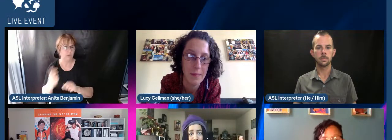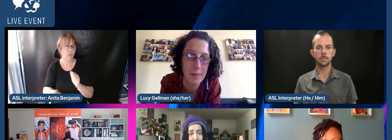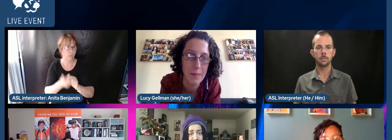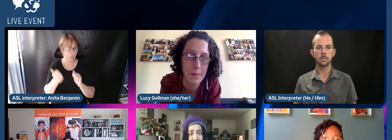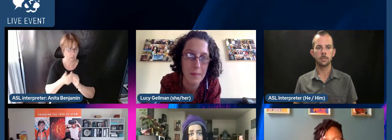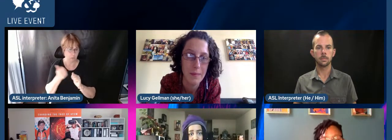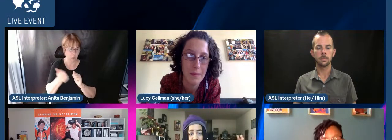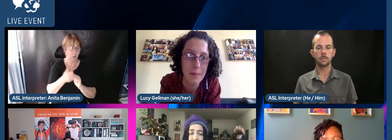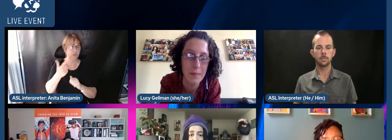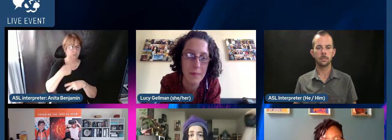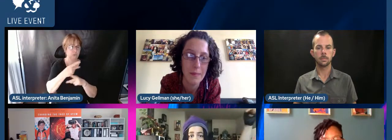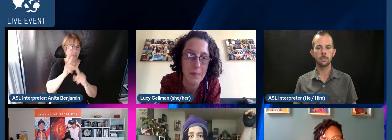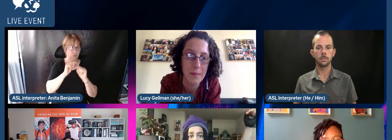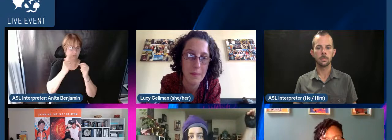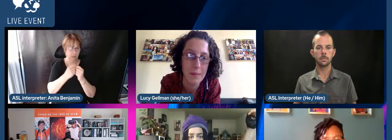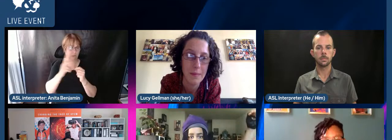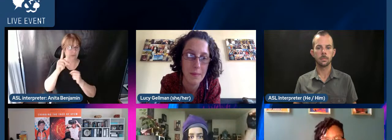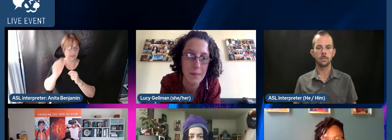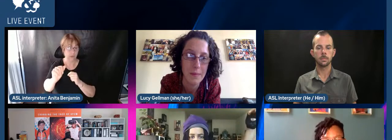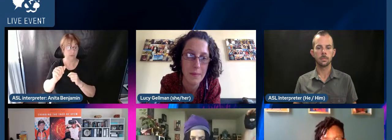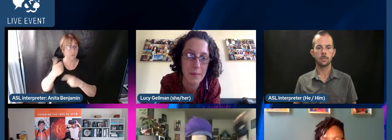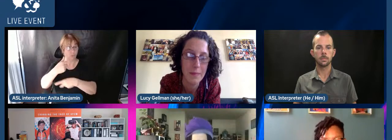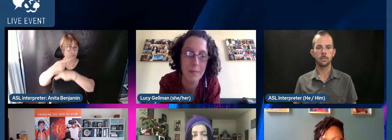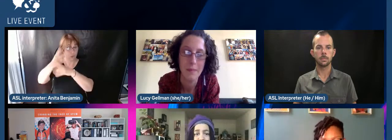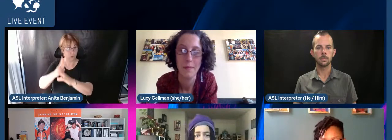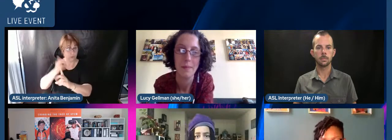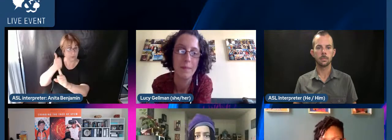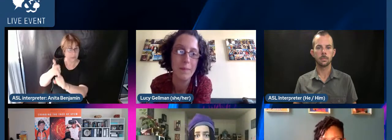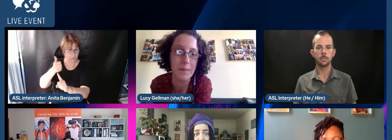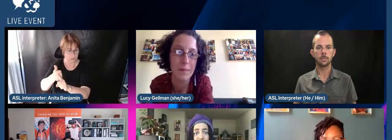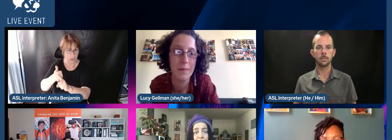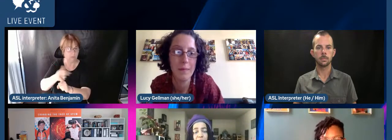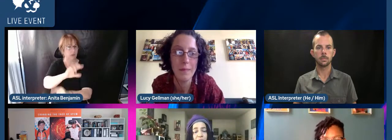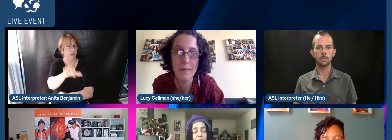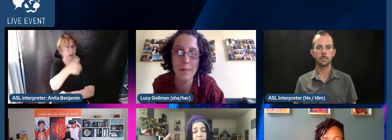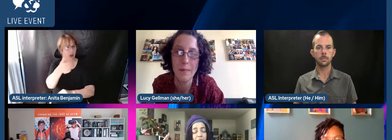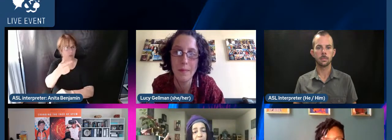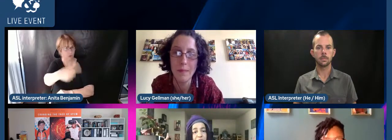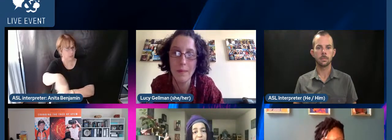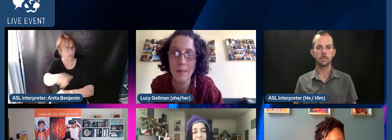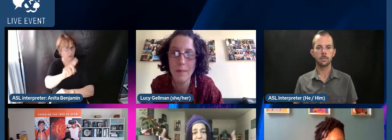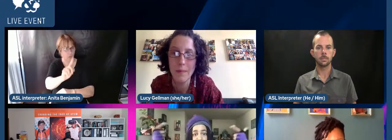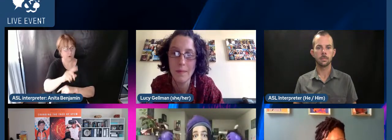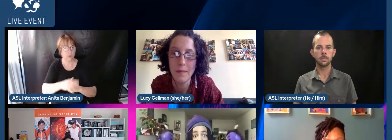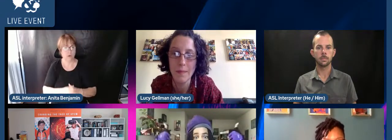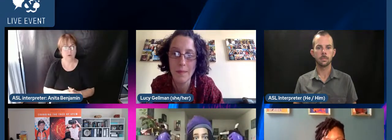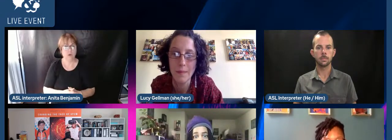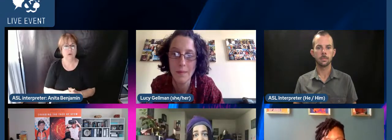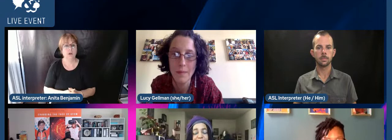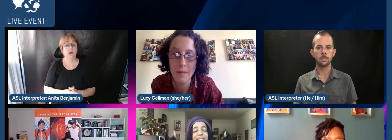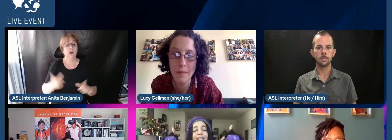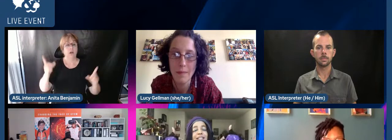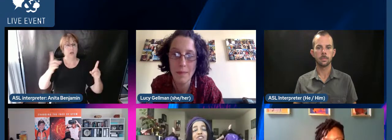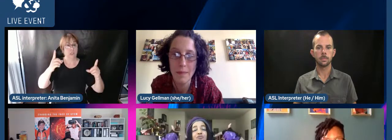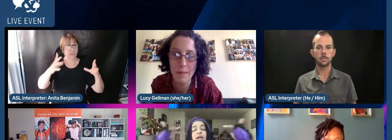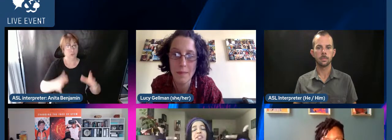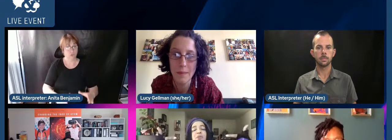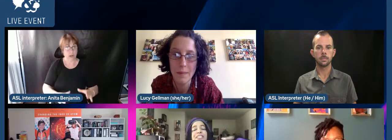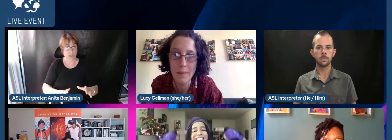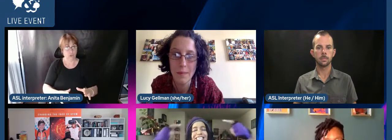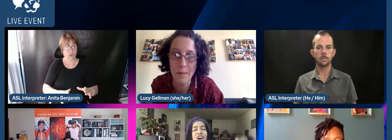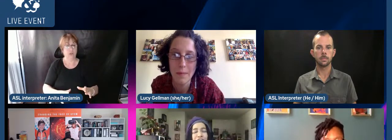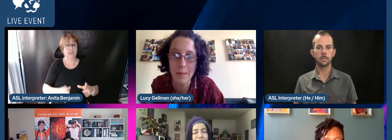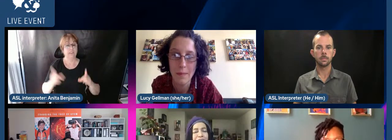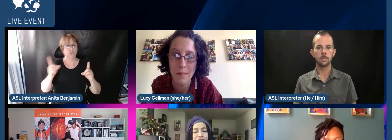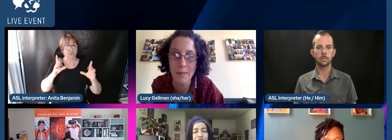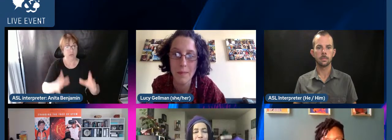disabled production team, like from the producers to everybody. The director is directing